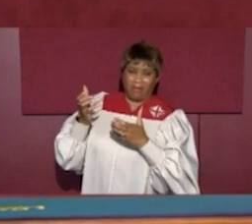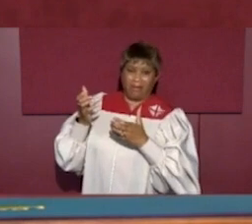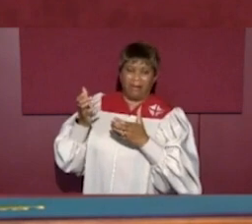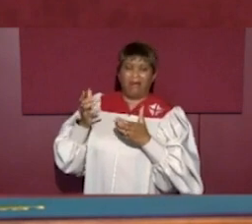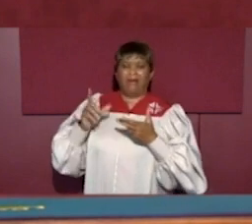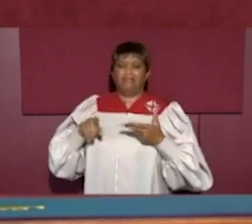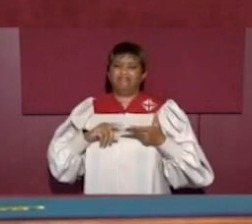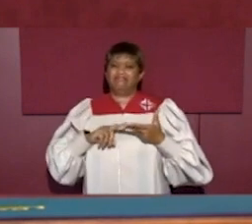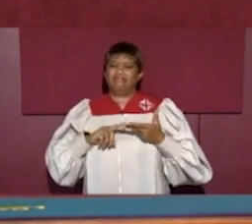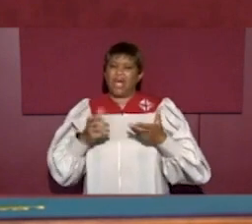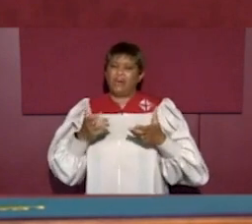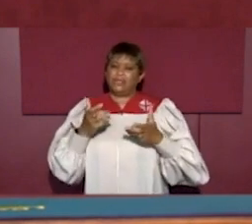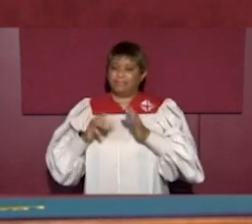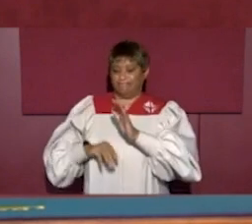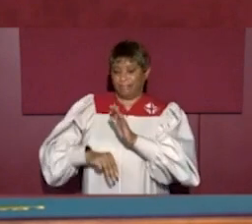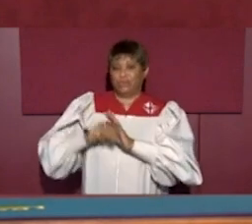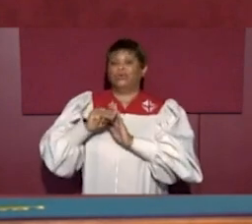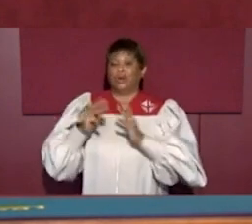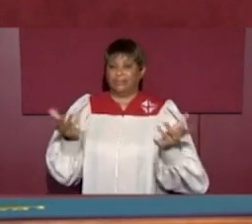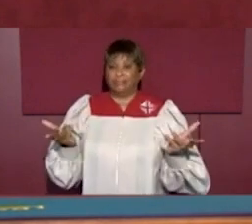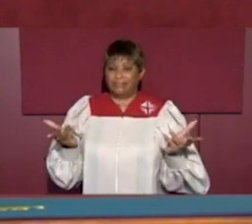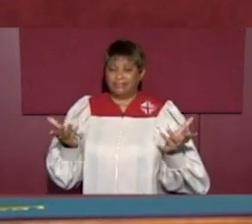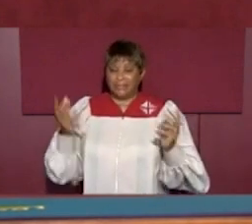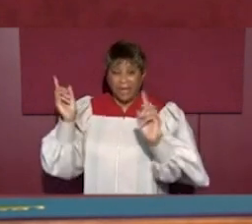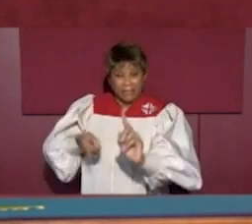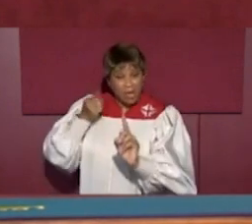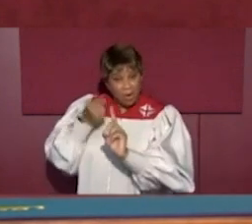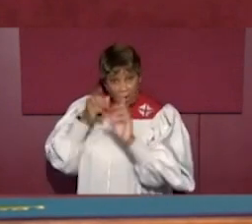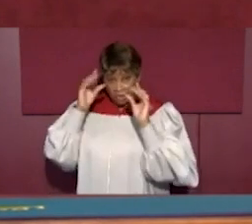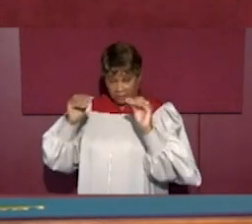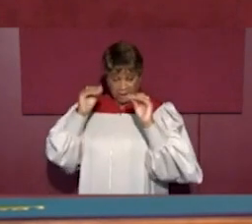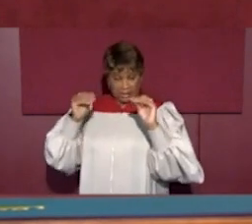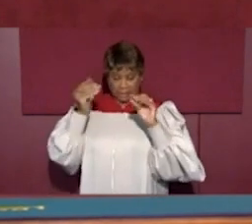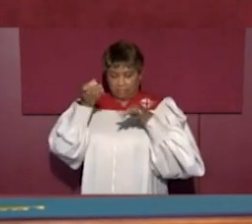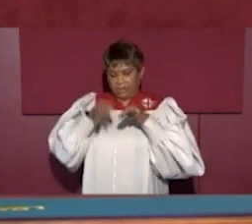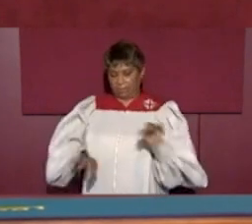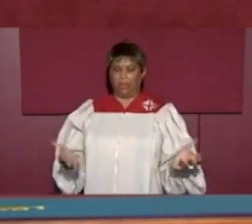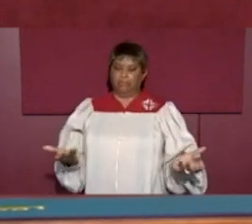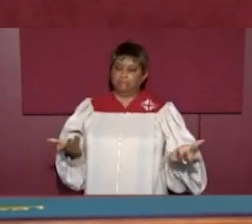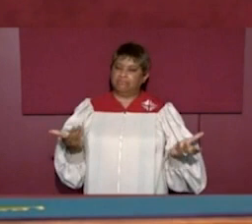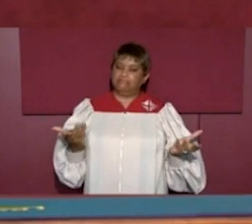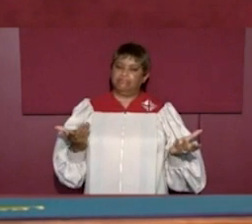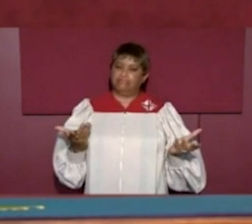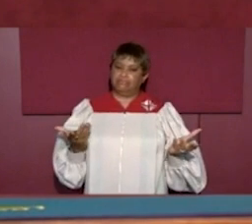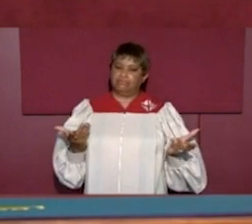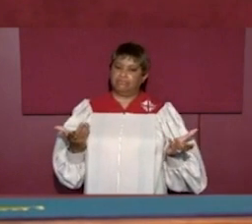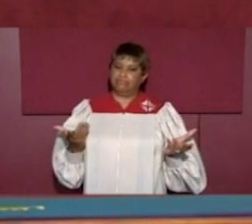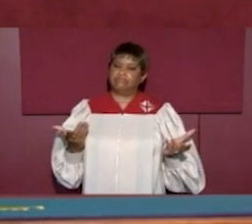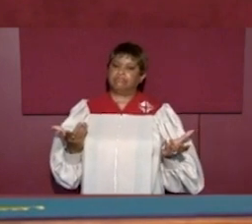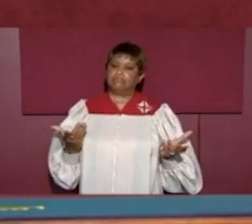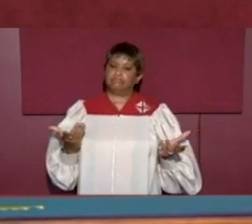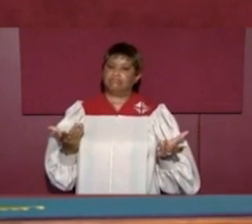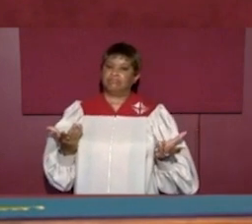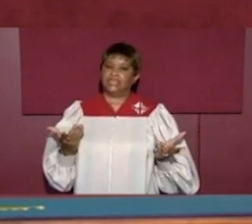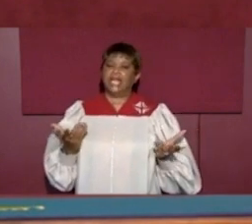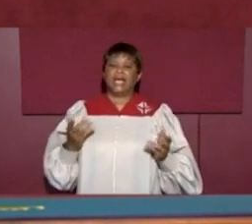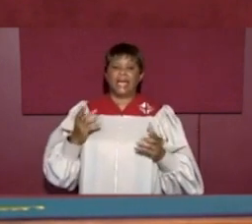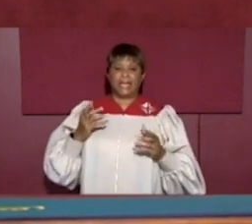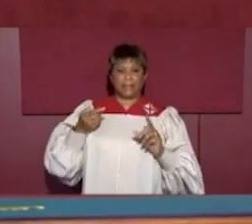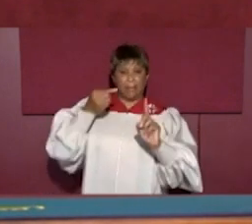And I want you to mature. And the goal of this teaching is simple. The goal is to reach the